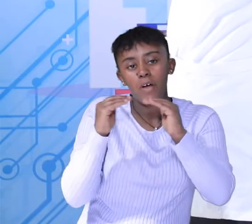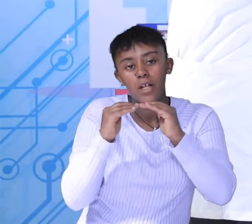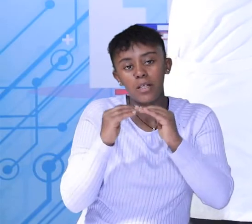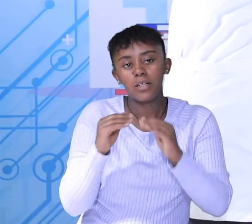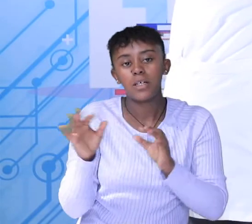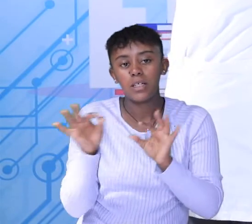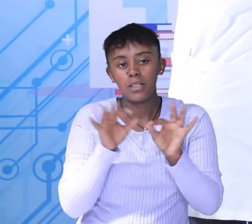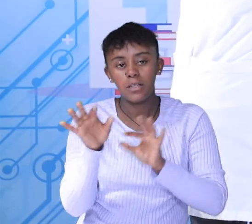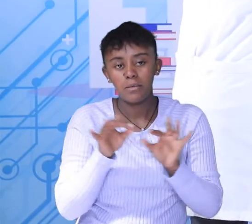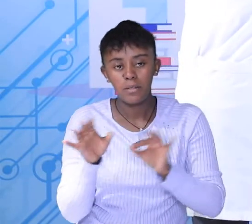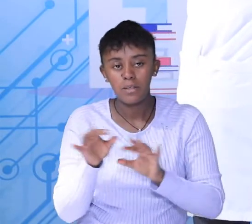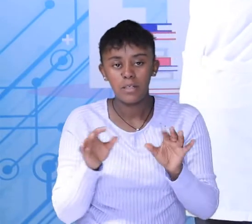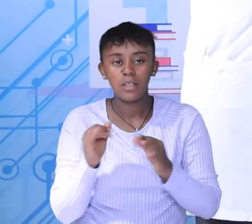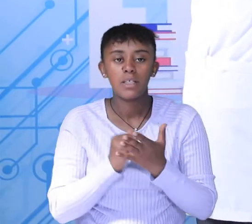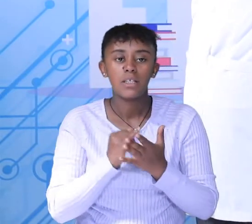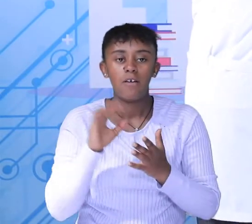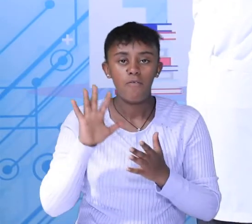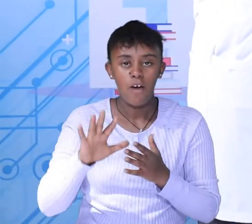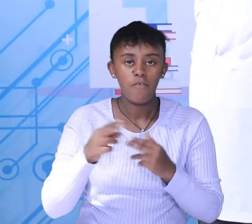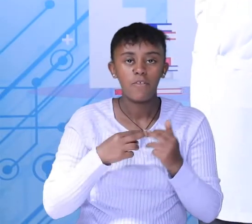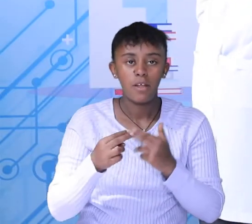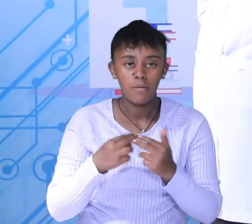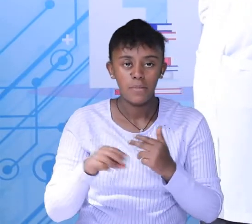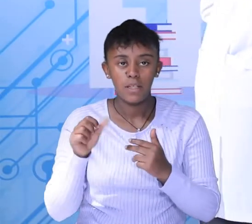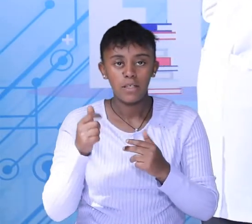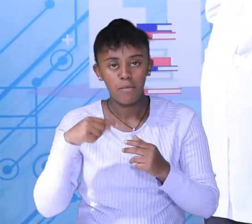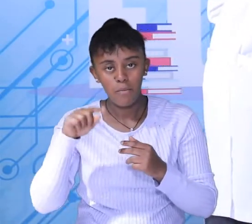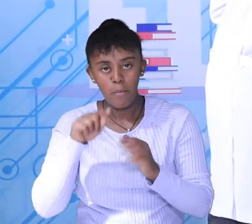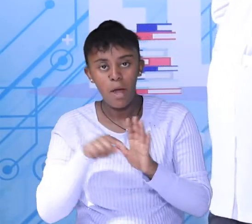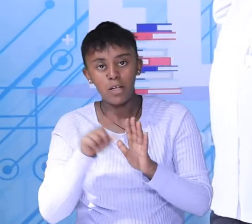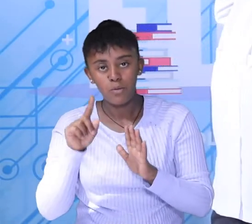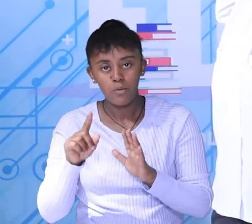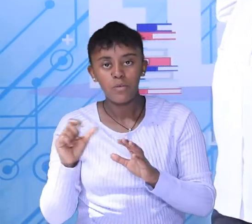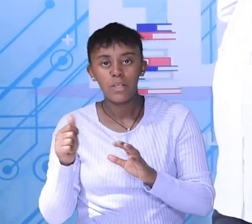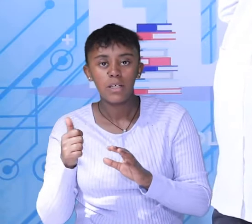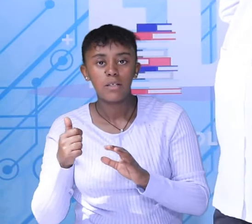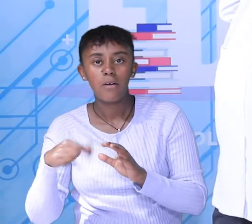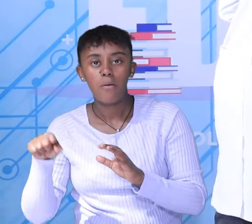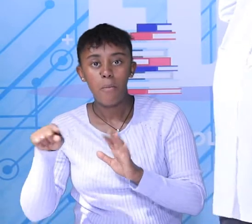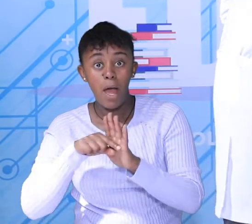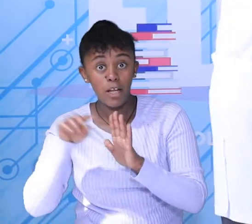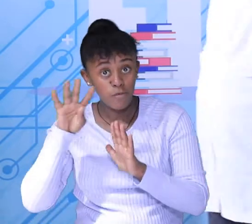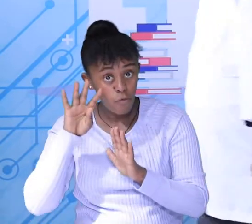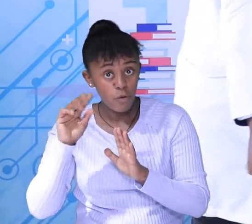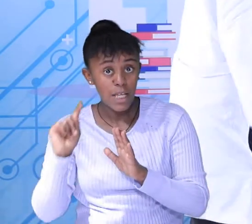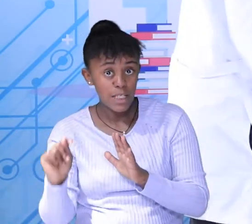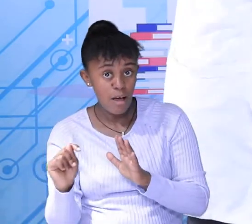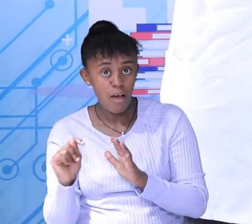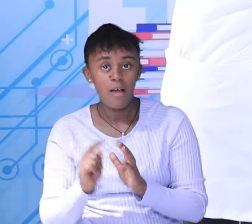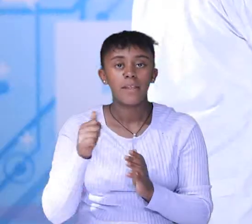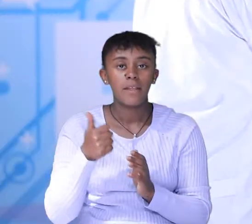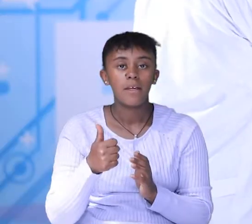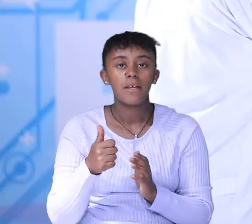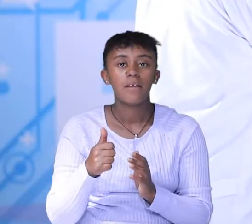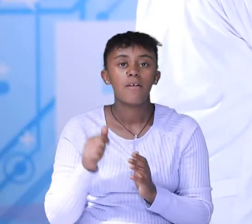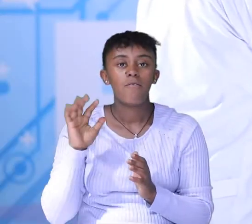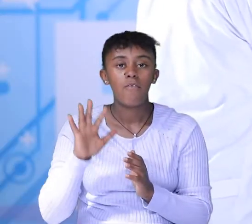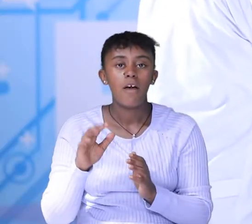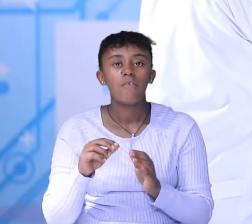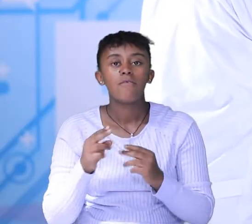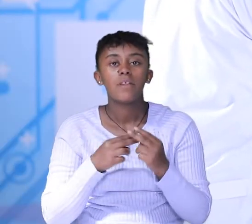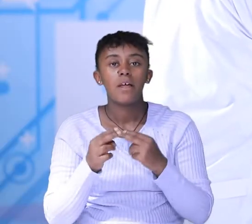Since it is magnetic dipole moment means I times A, the unit of electric current is ampere, the unit of area is